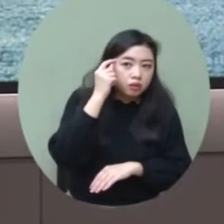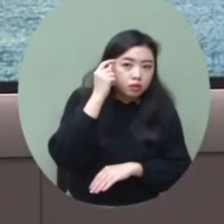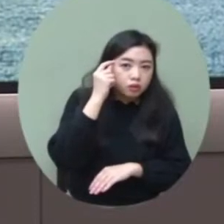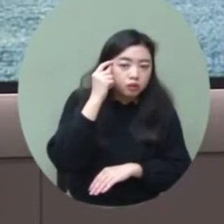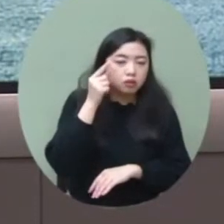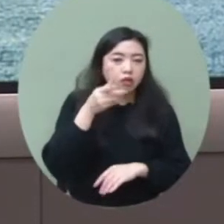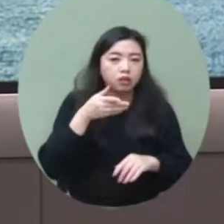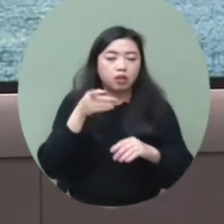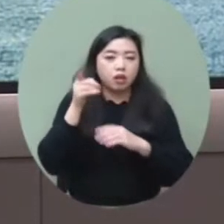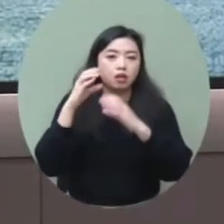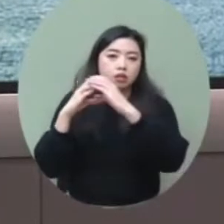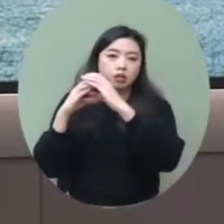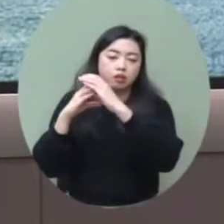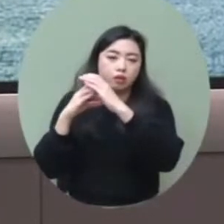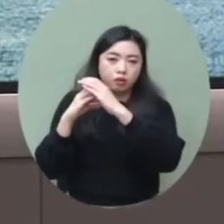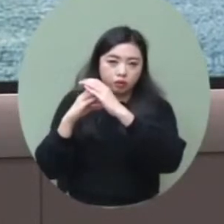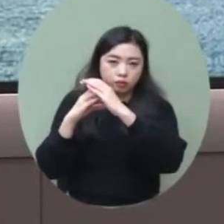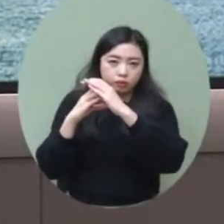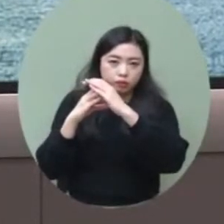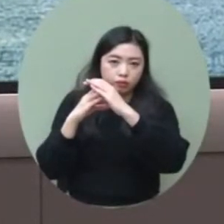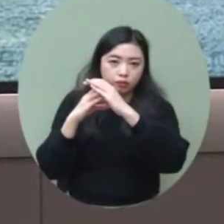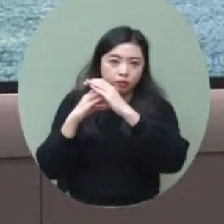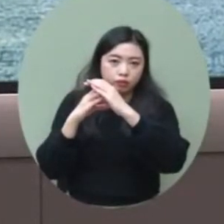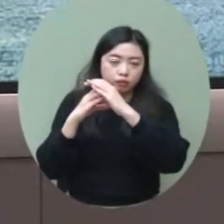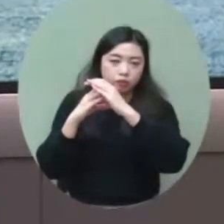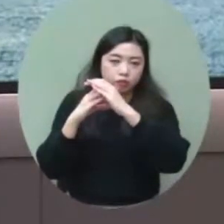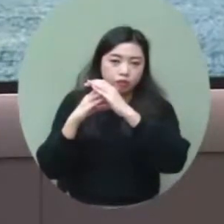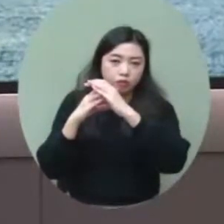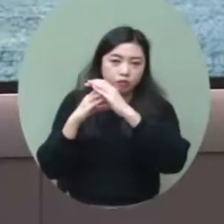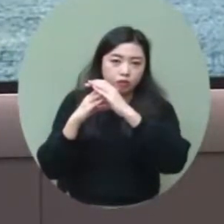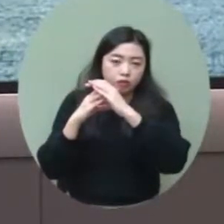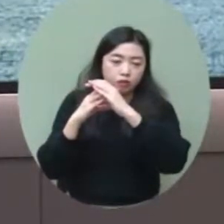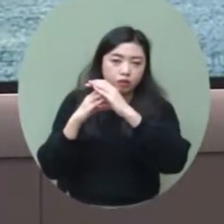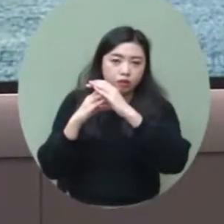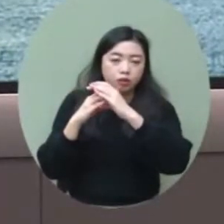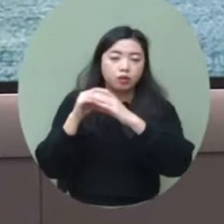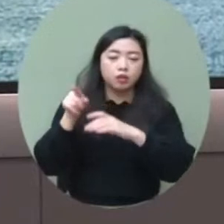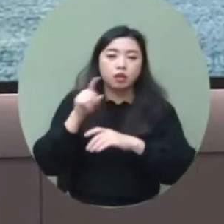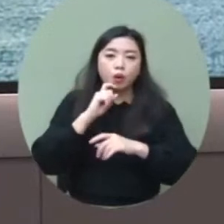be discharged, and as such, they stayed in our hospitals.